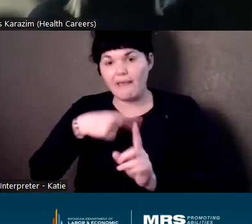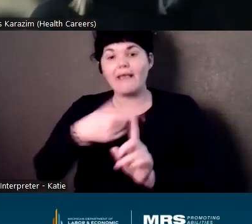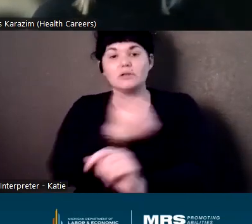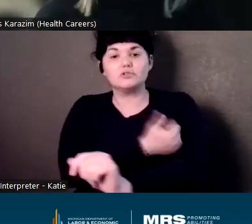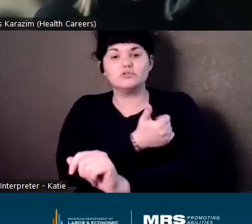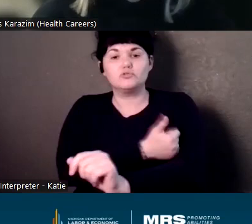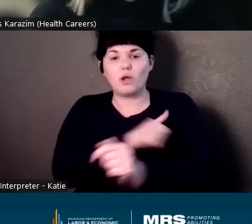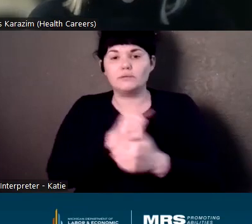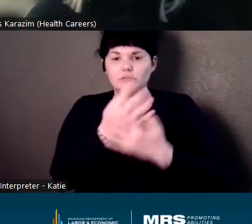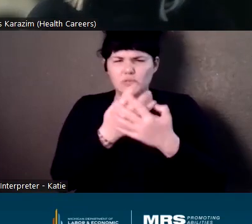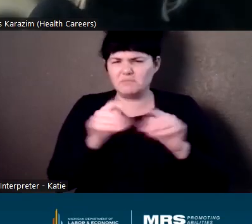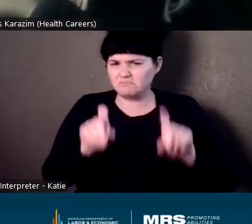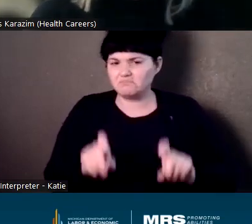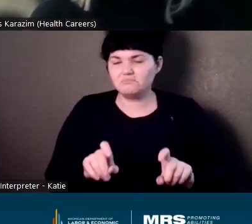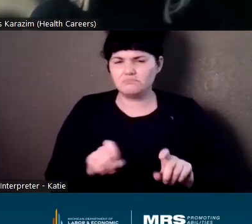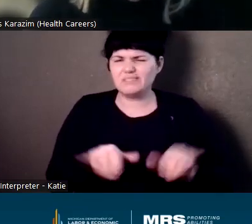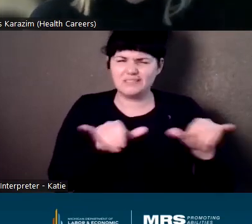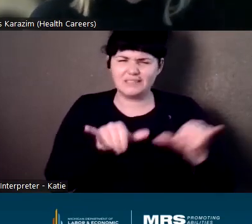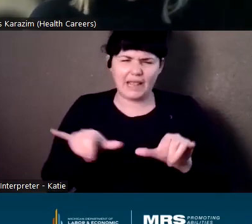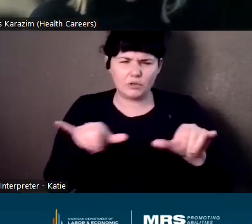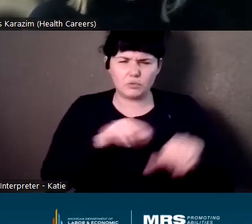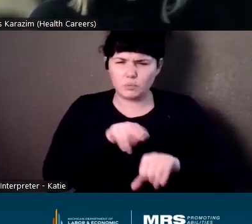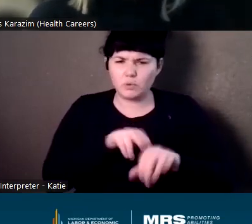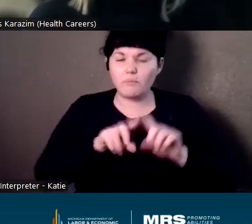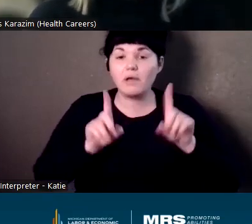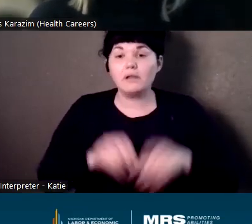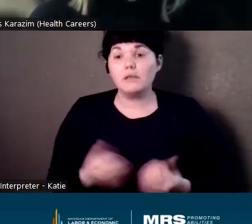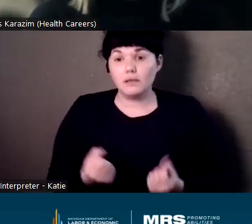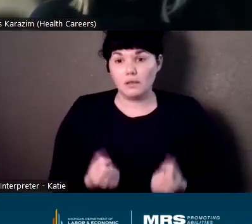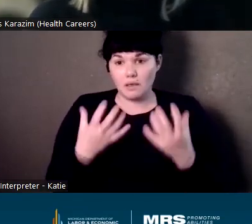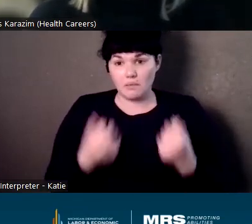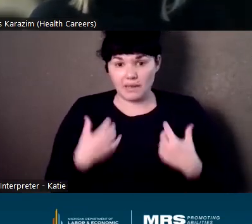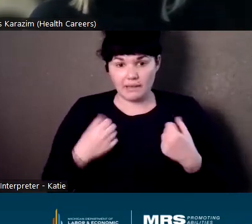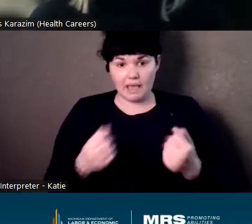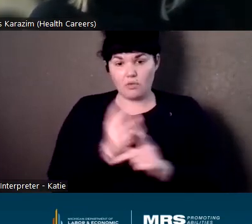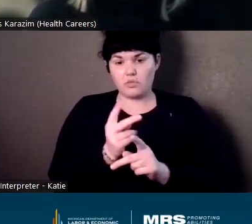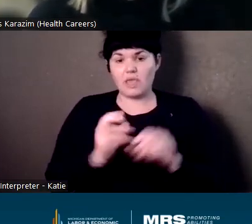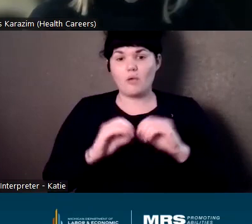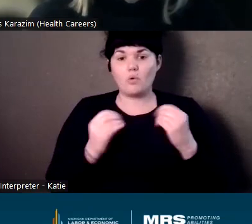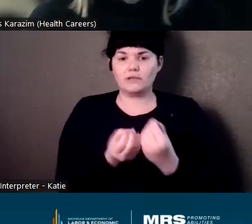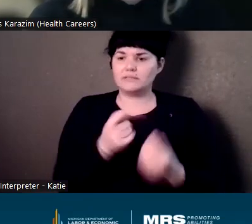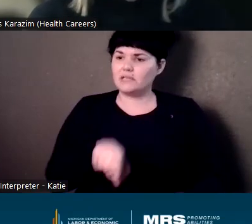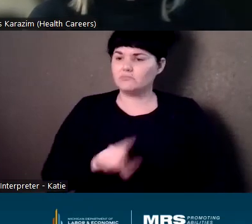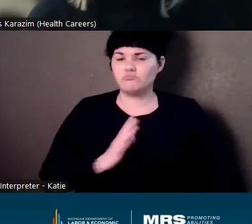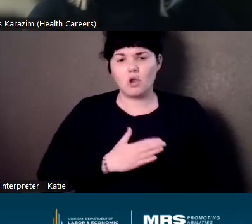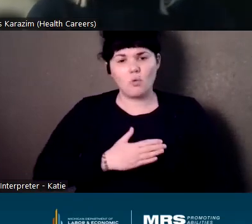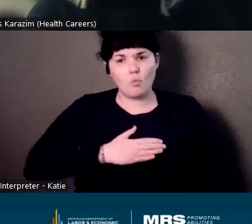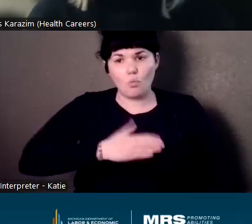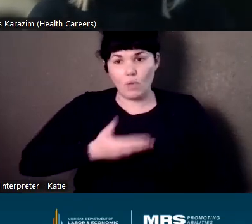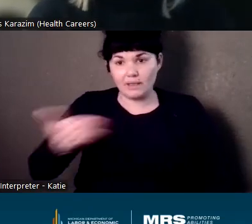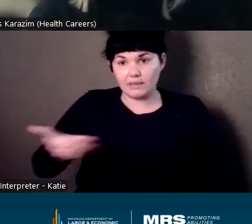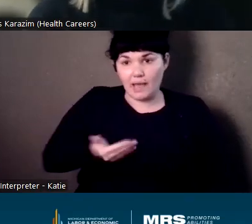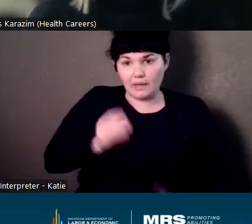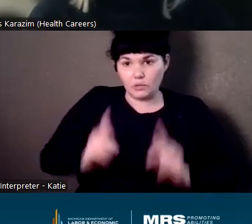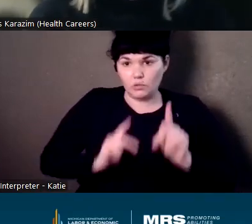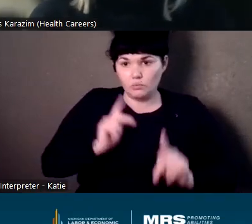pretty standard. But a lot of healthcare organizations are willing to hire people